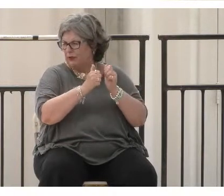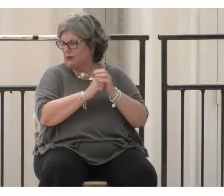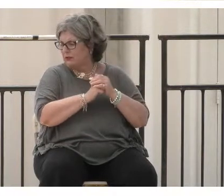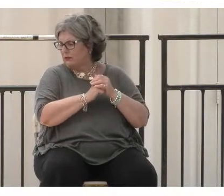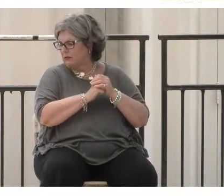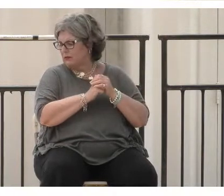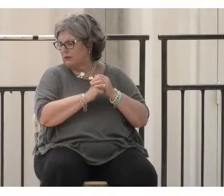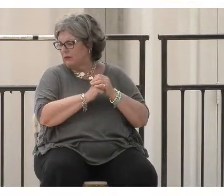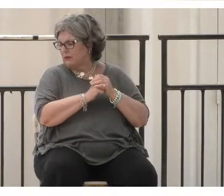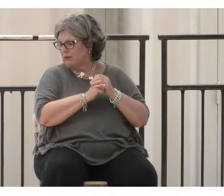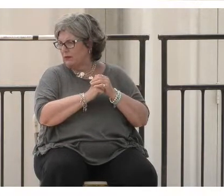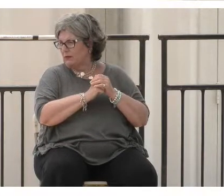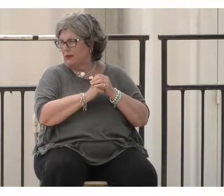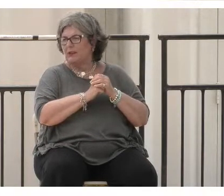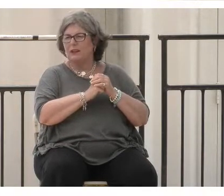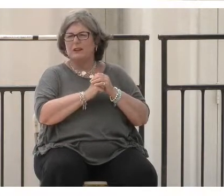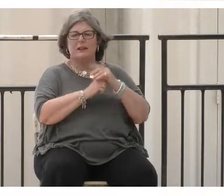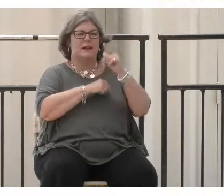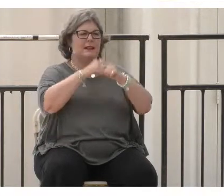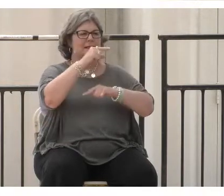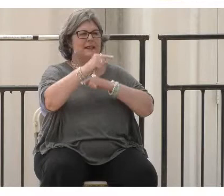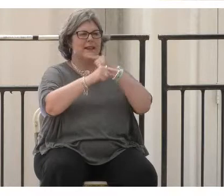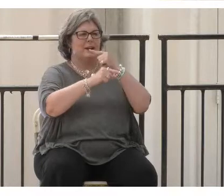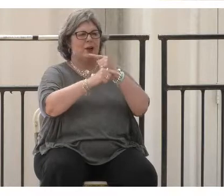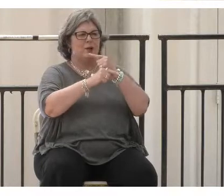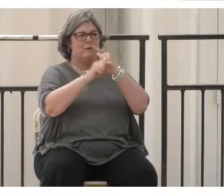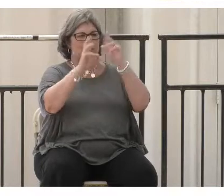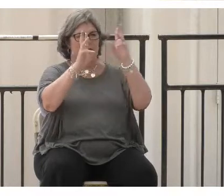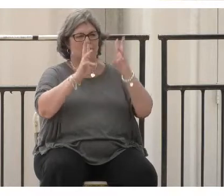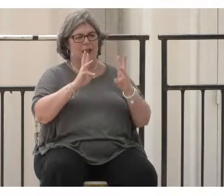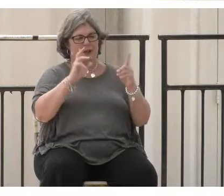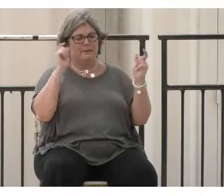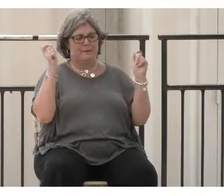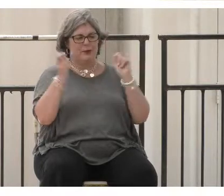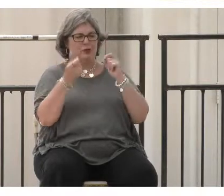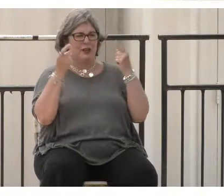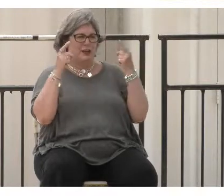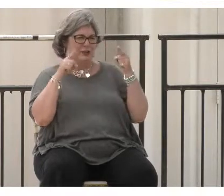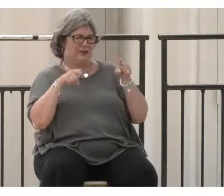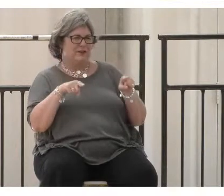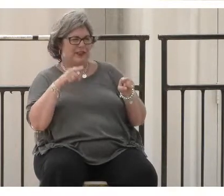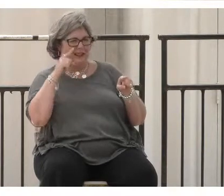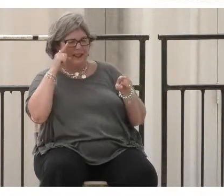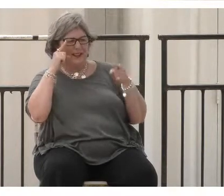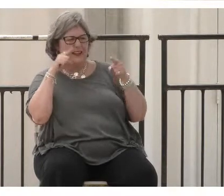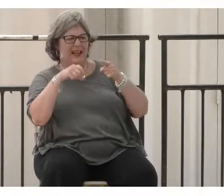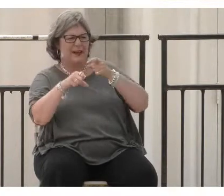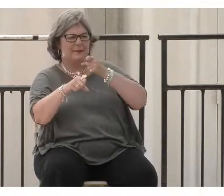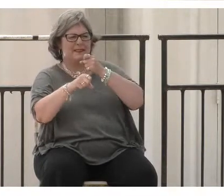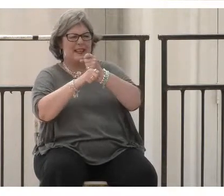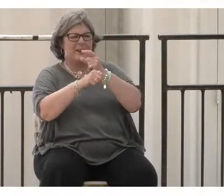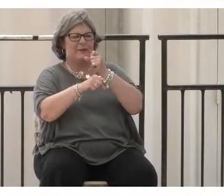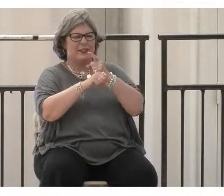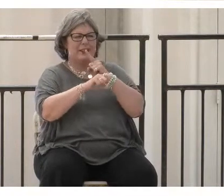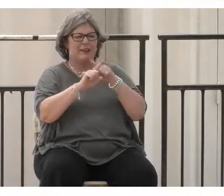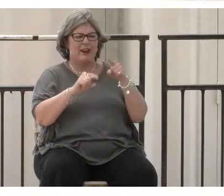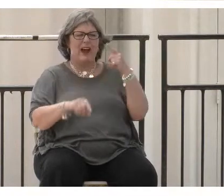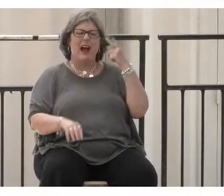COP28, which is a global climate change event, the most important one that happens annually. And I think